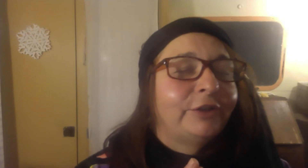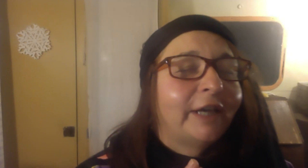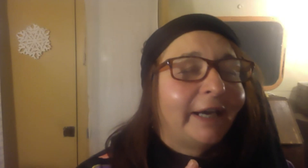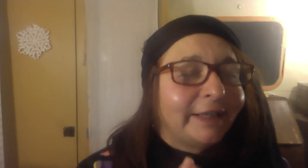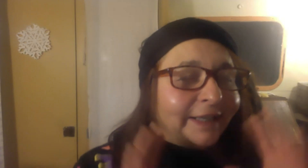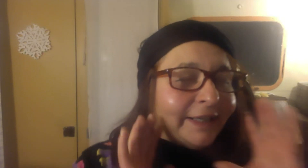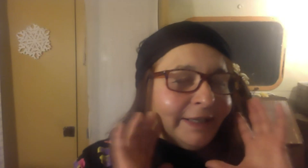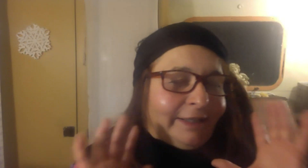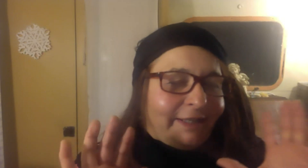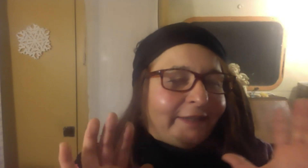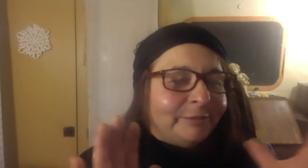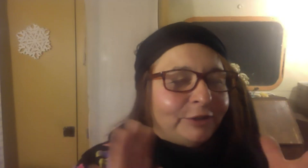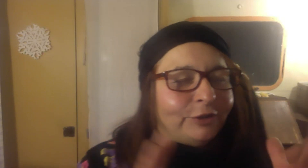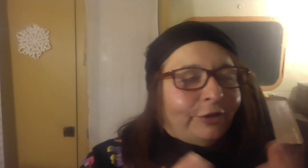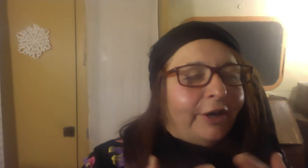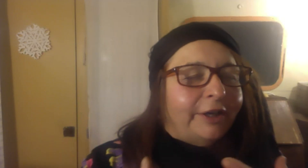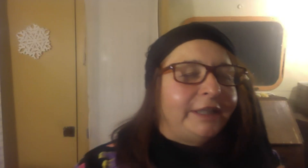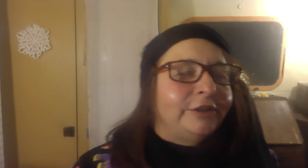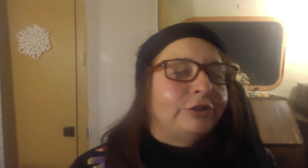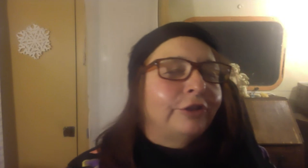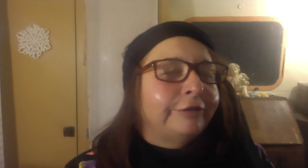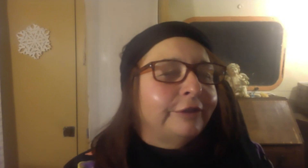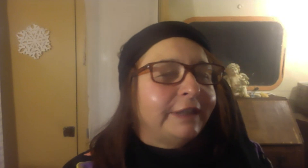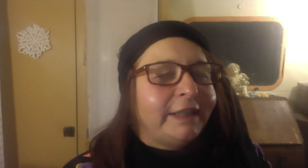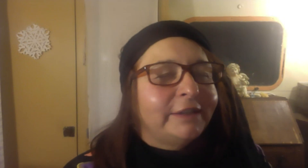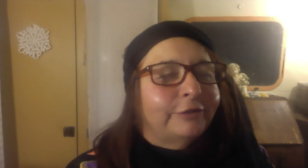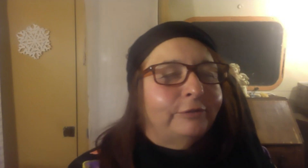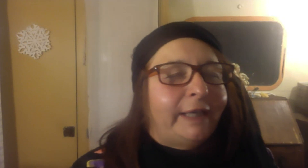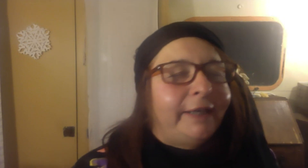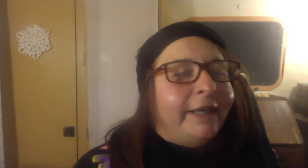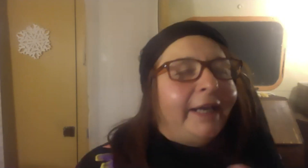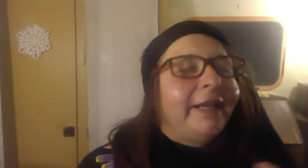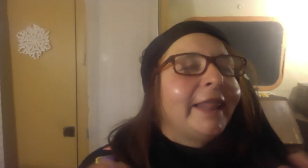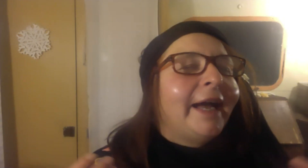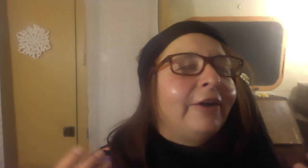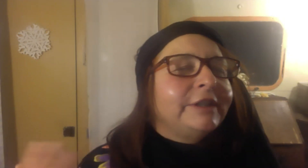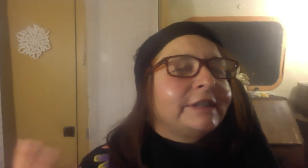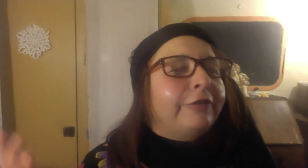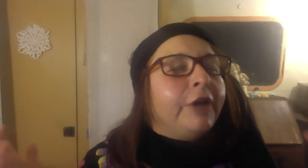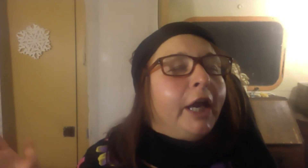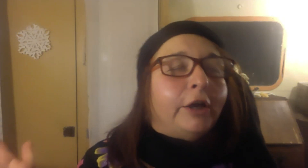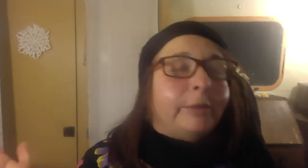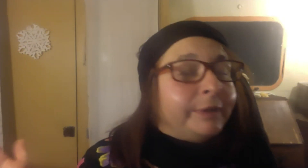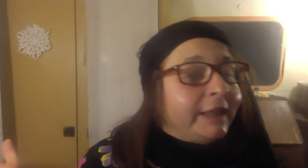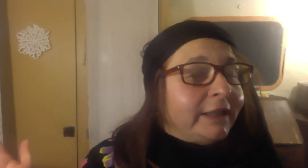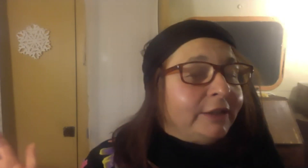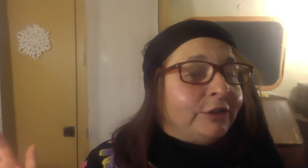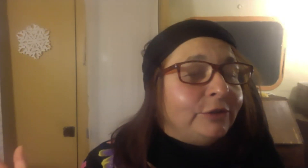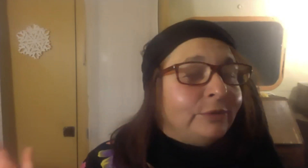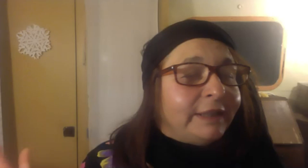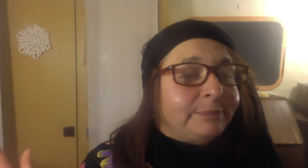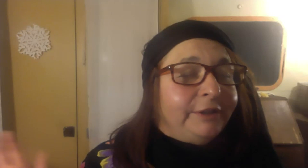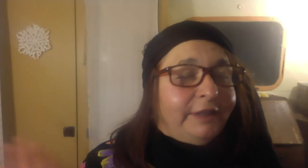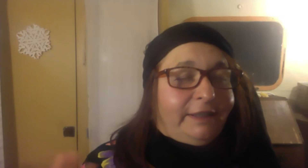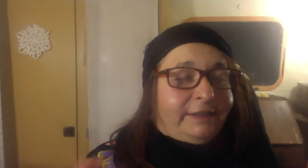that you got. Take them into your heart in a joyful, easeful way, and allow yourself a completely